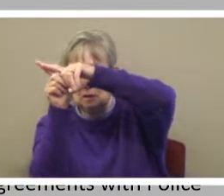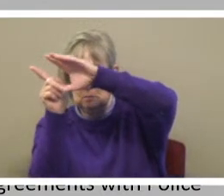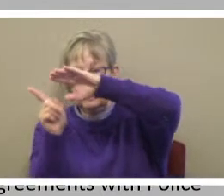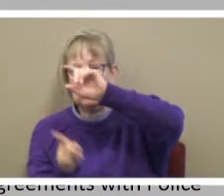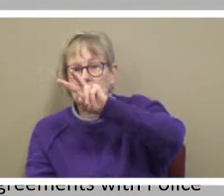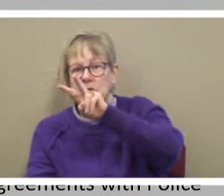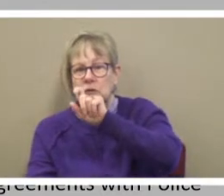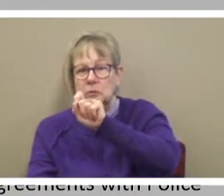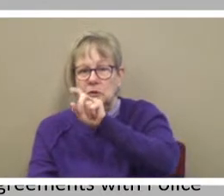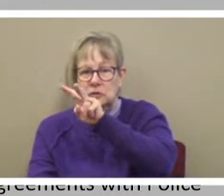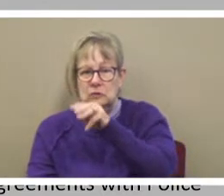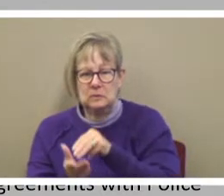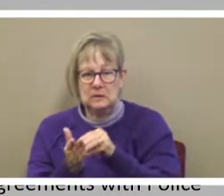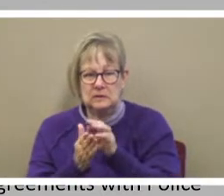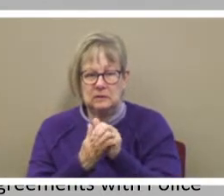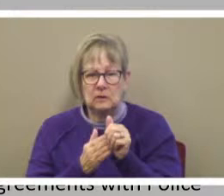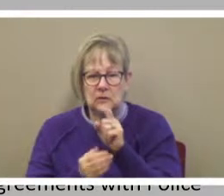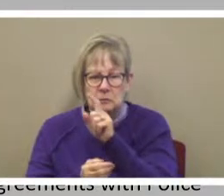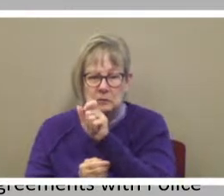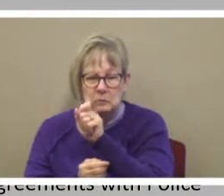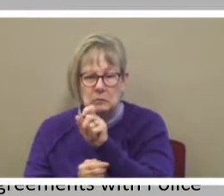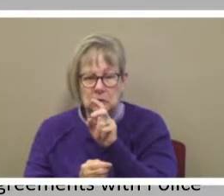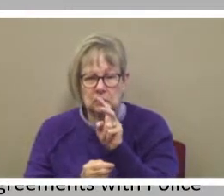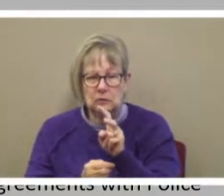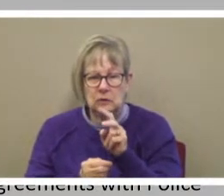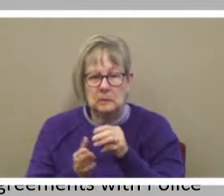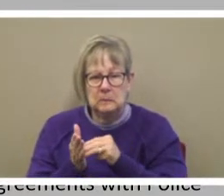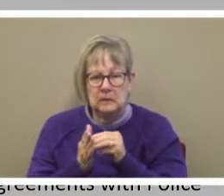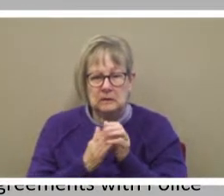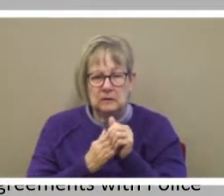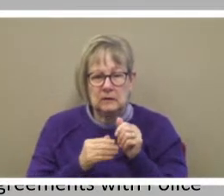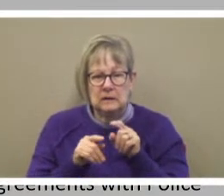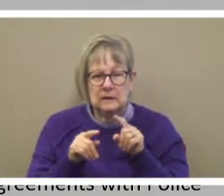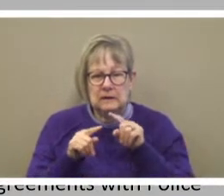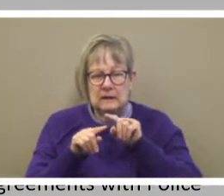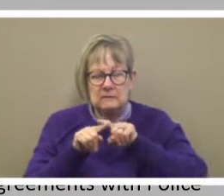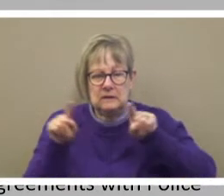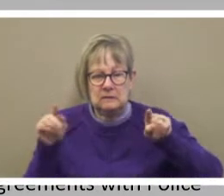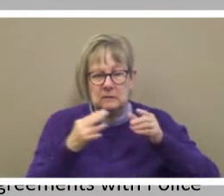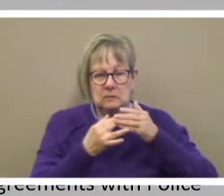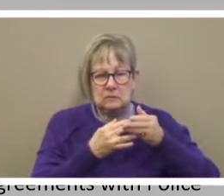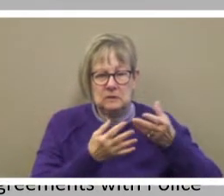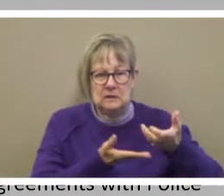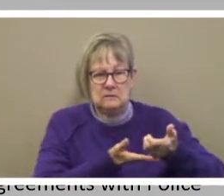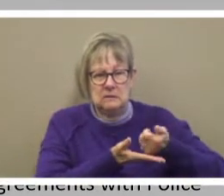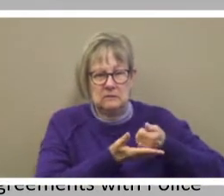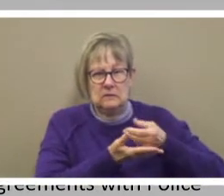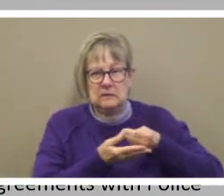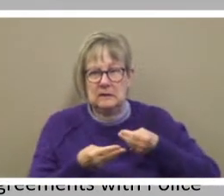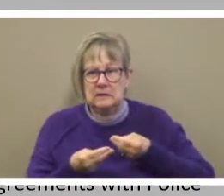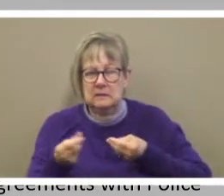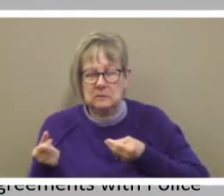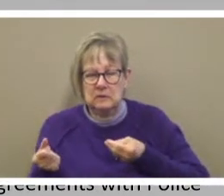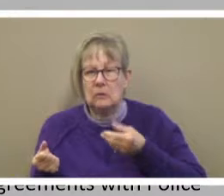$1.2 million variance between our revenues and our expenditures. Oh, thank you so much.